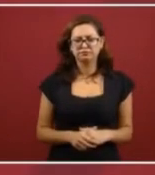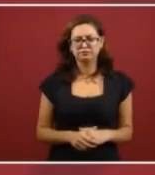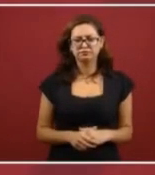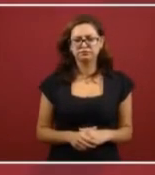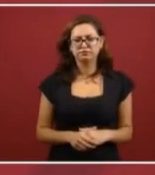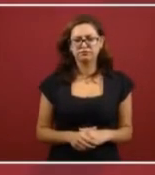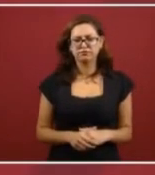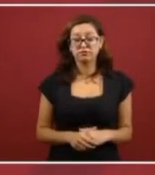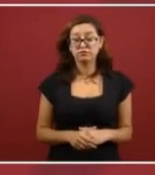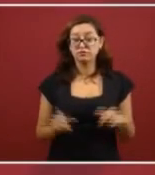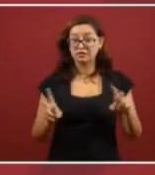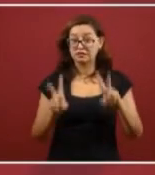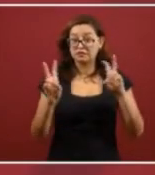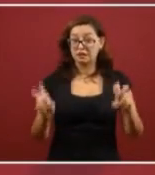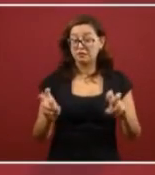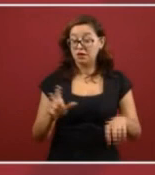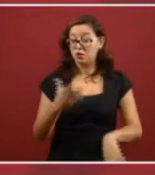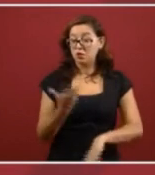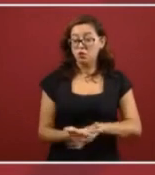very important